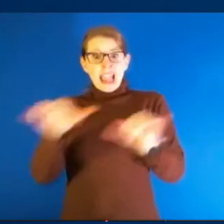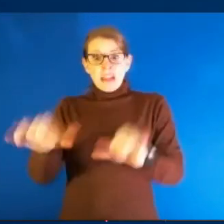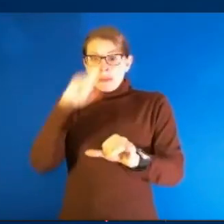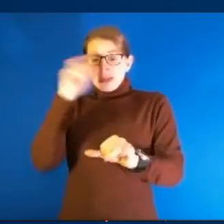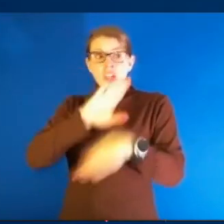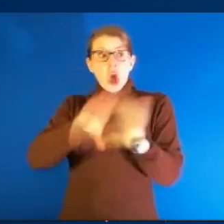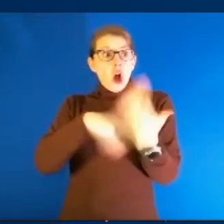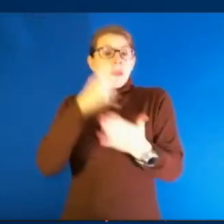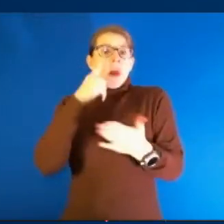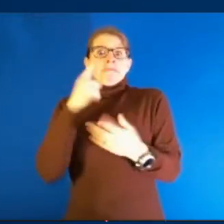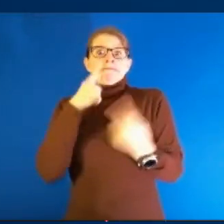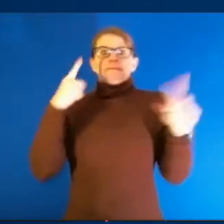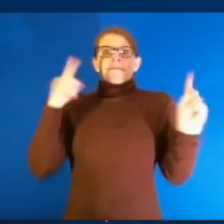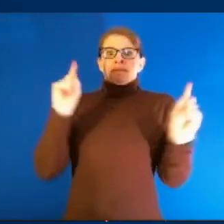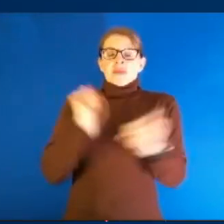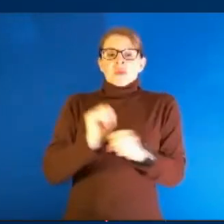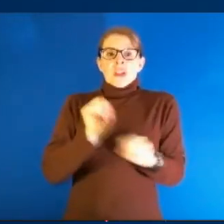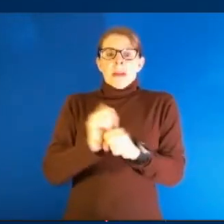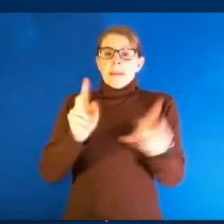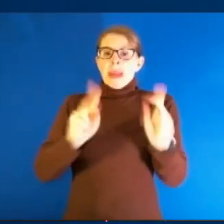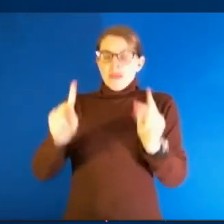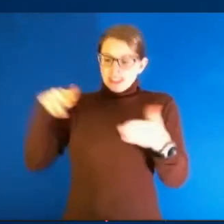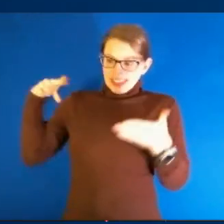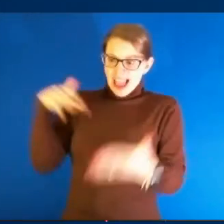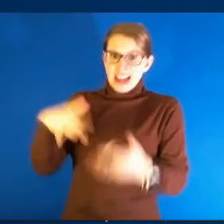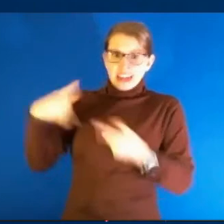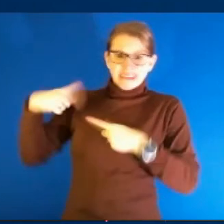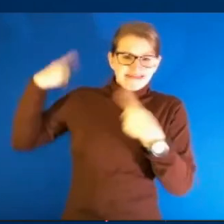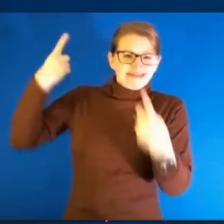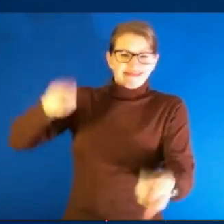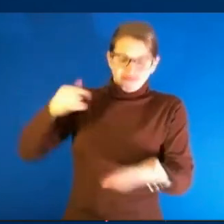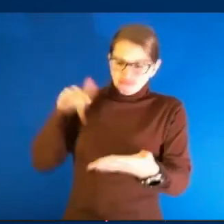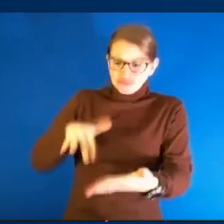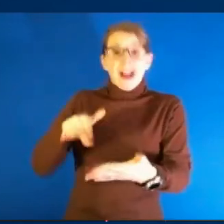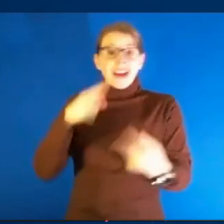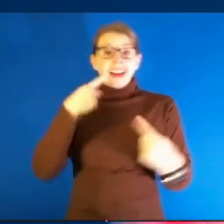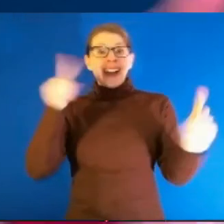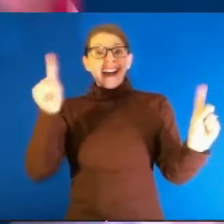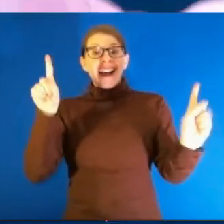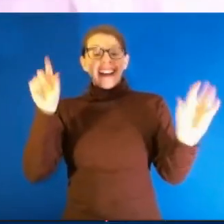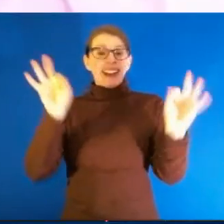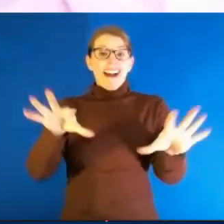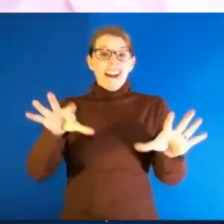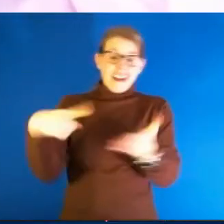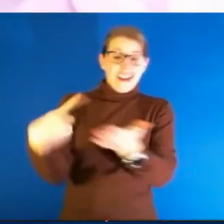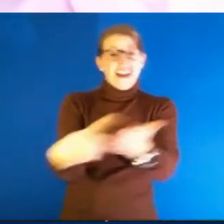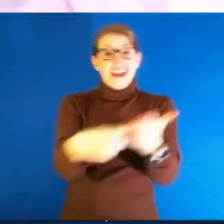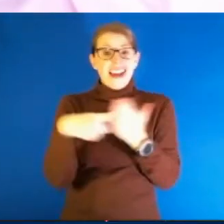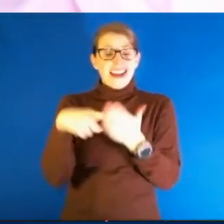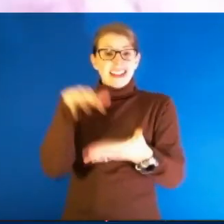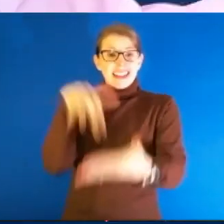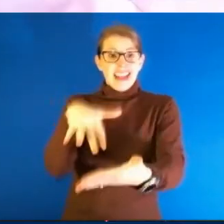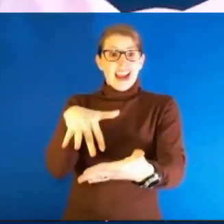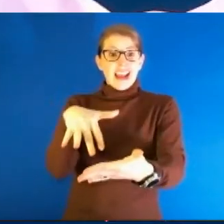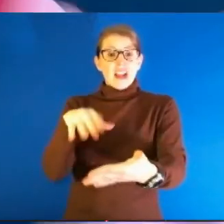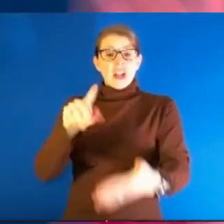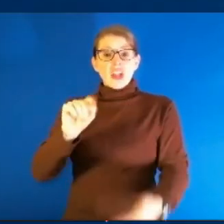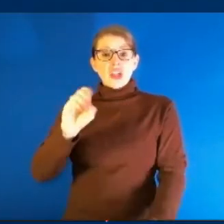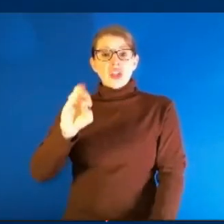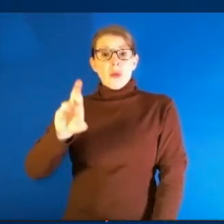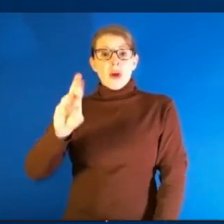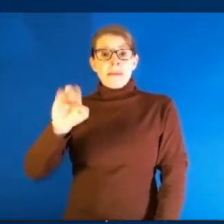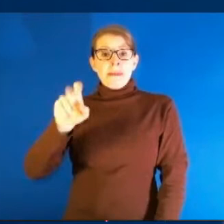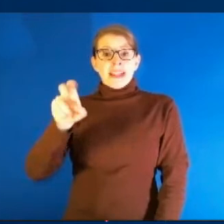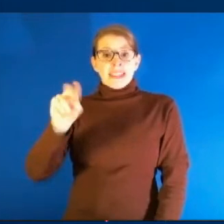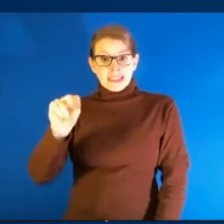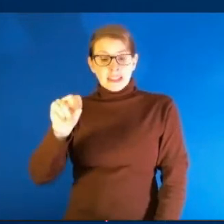it for their lives were trying to say, okay, this works. And then we all got together. We did a study on one of them, tobramycin for inhalation, TOBI,